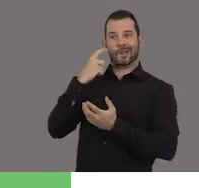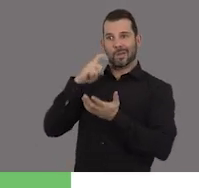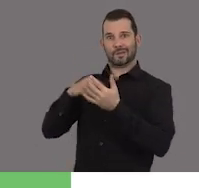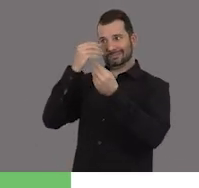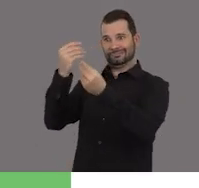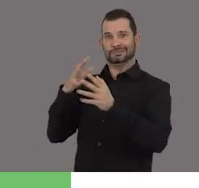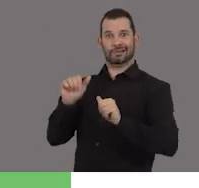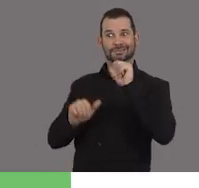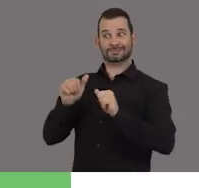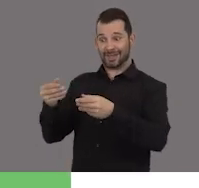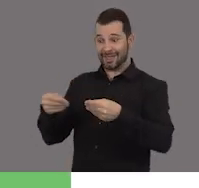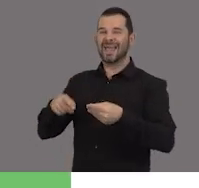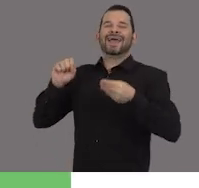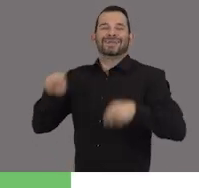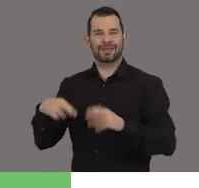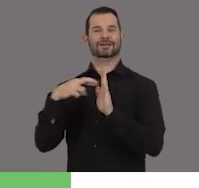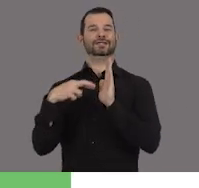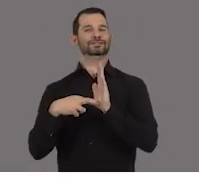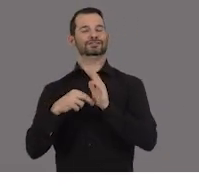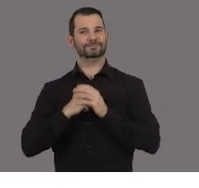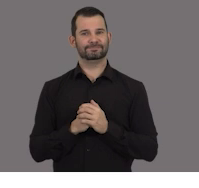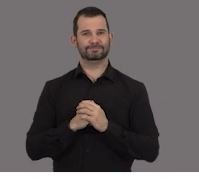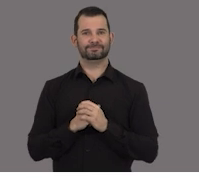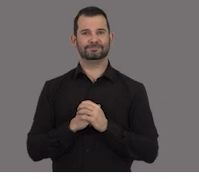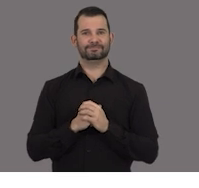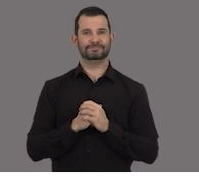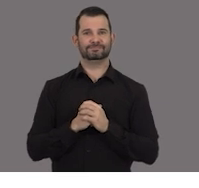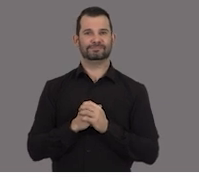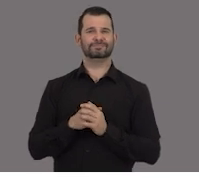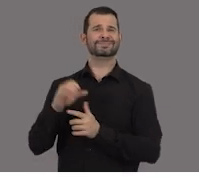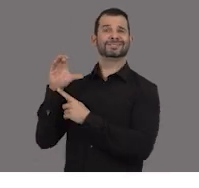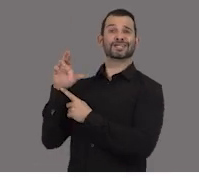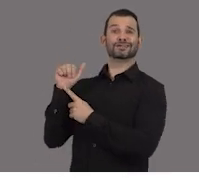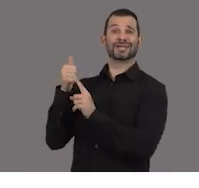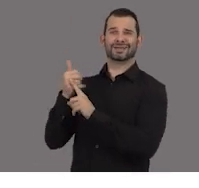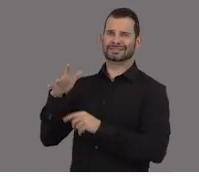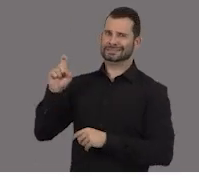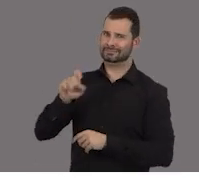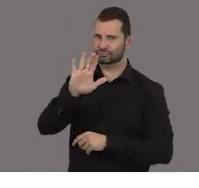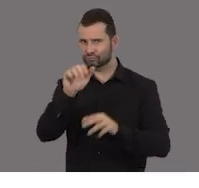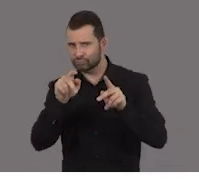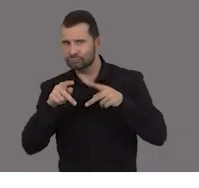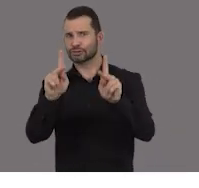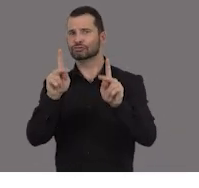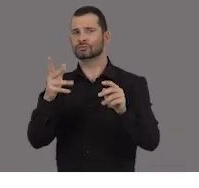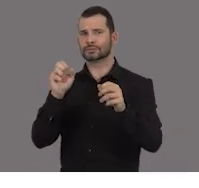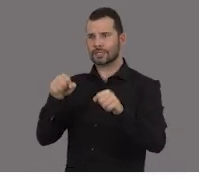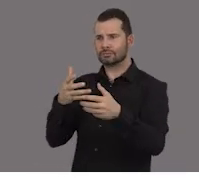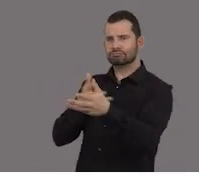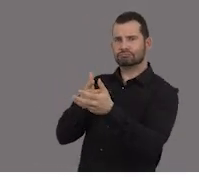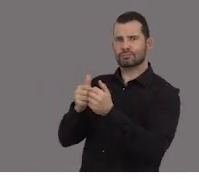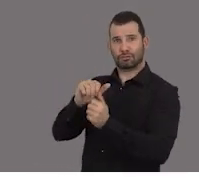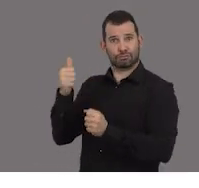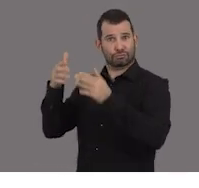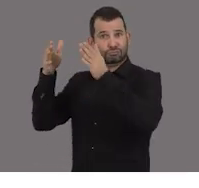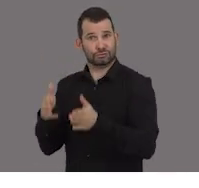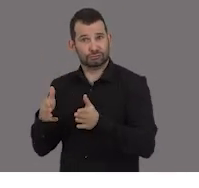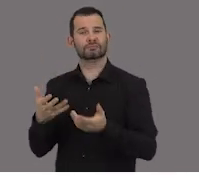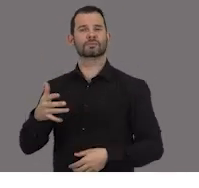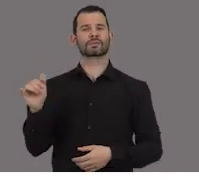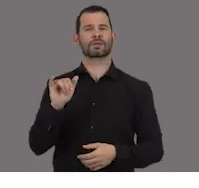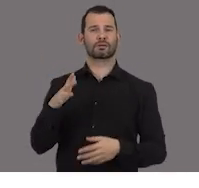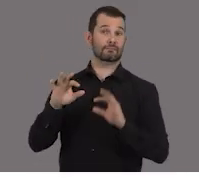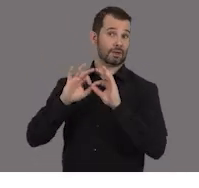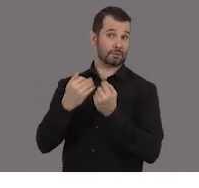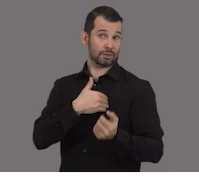your notice of assessment. The CRA needs your permission to deal with another person, such